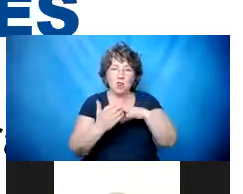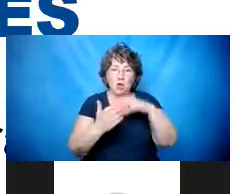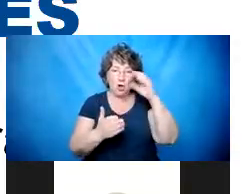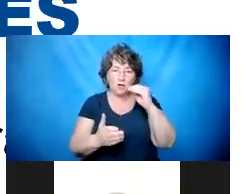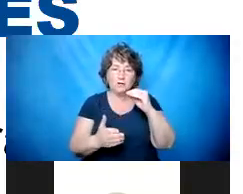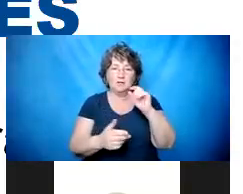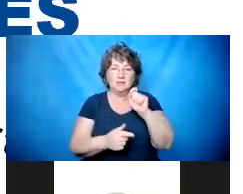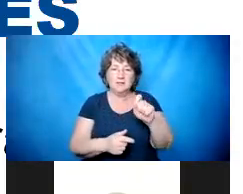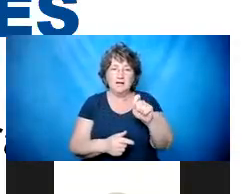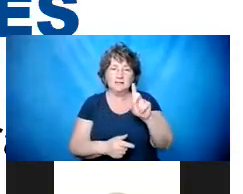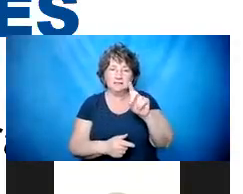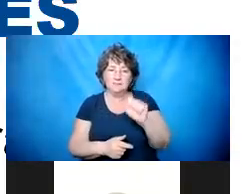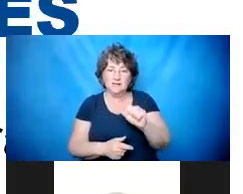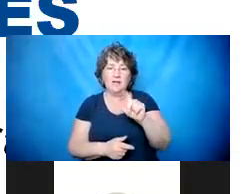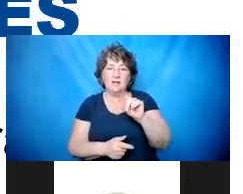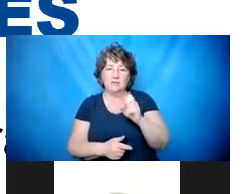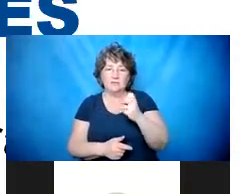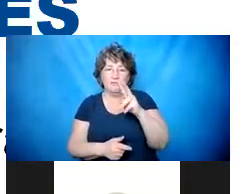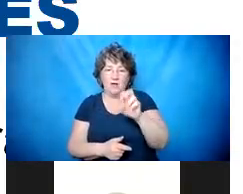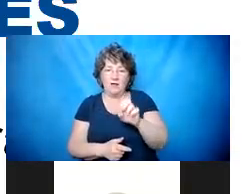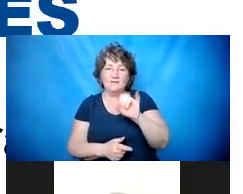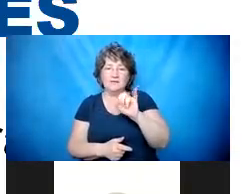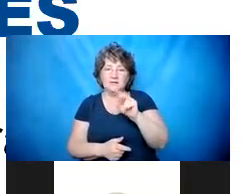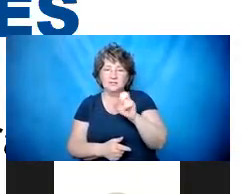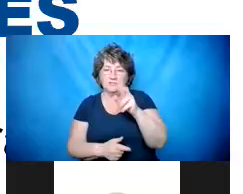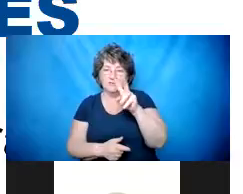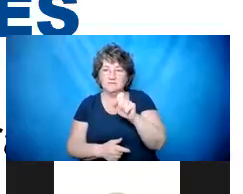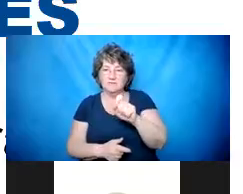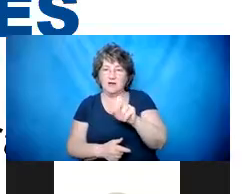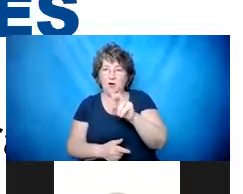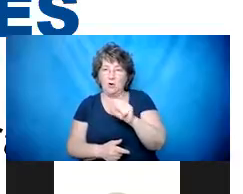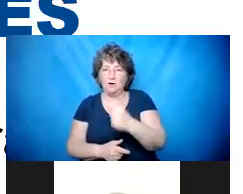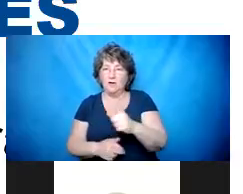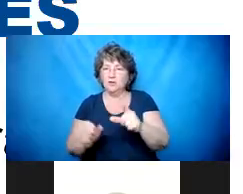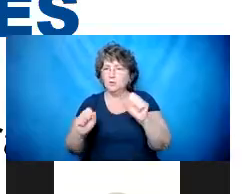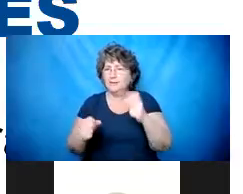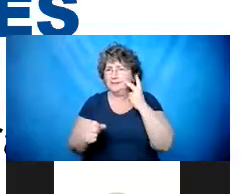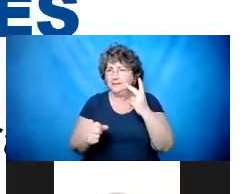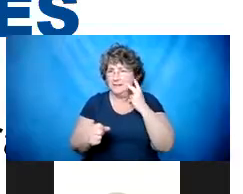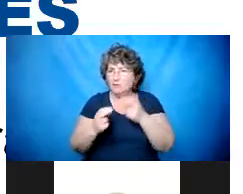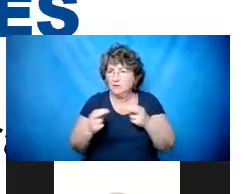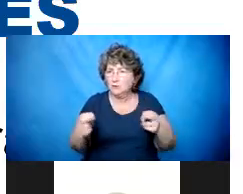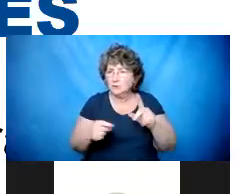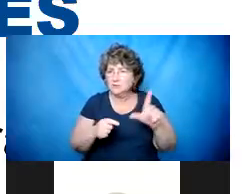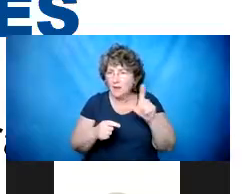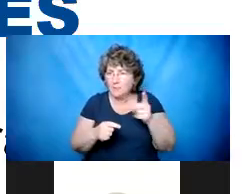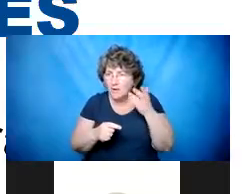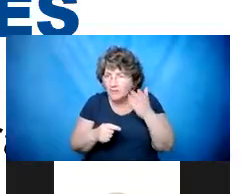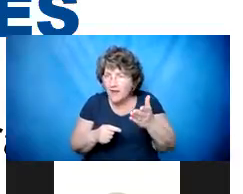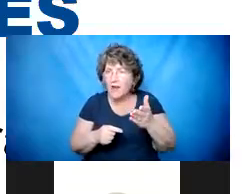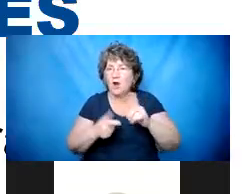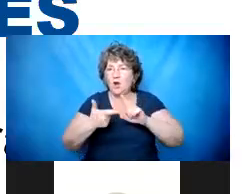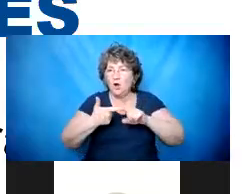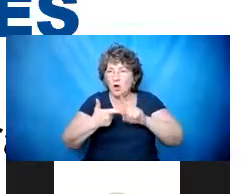disabilitythriveinitiative.org, you'll find much more that you can access there. A resource library, you can request consultation on this topic